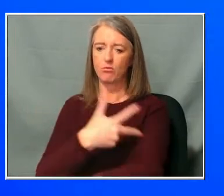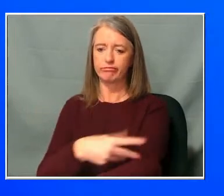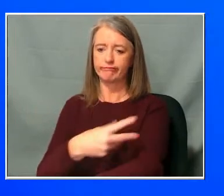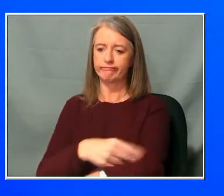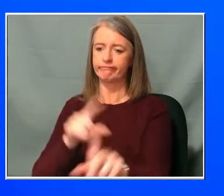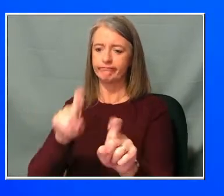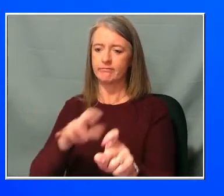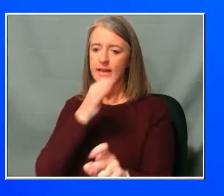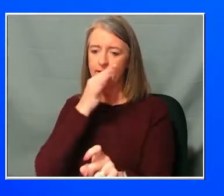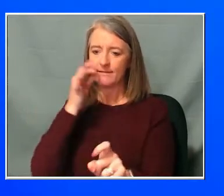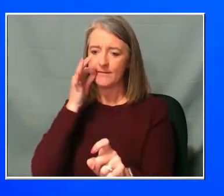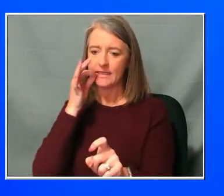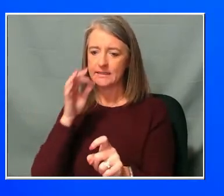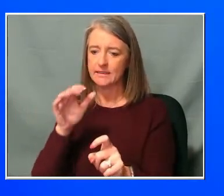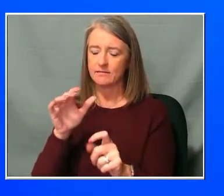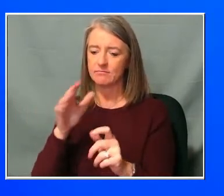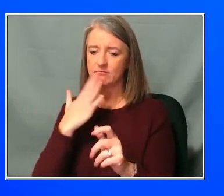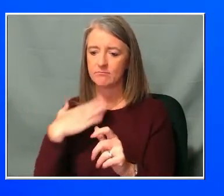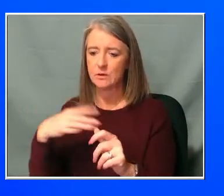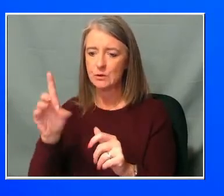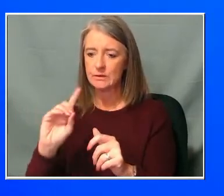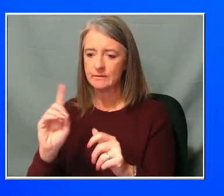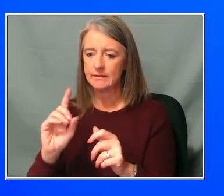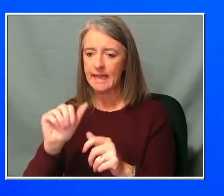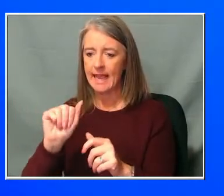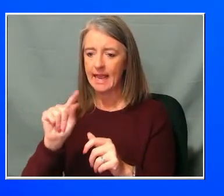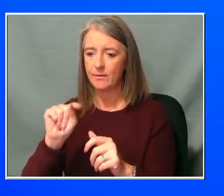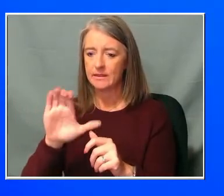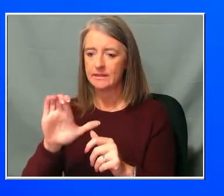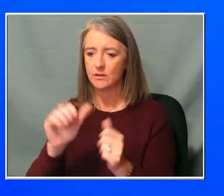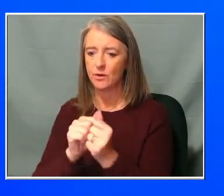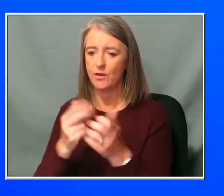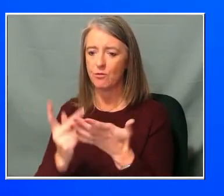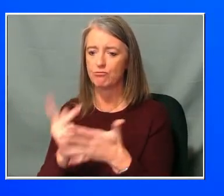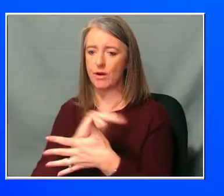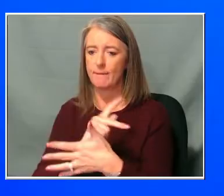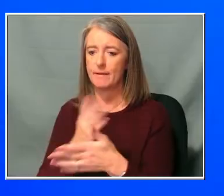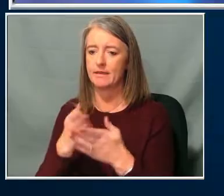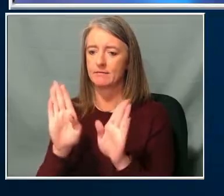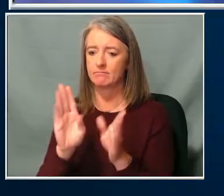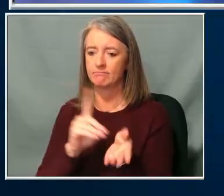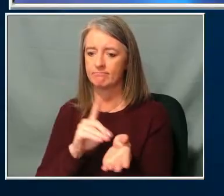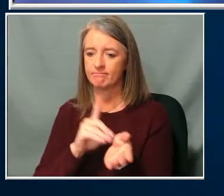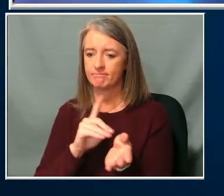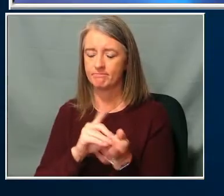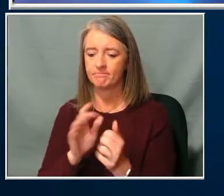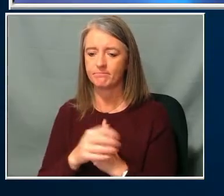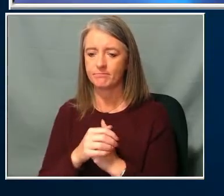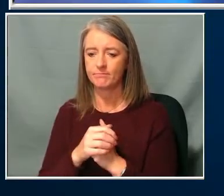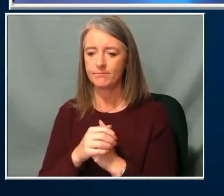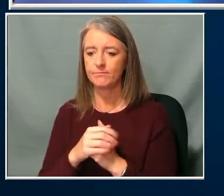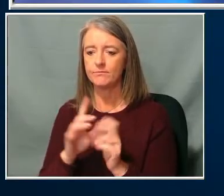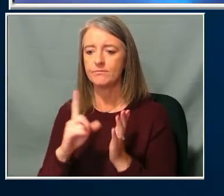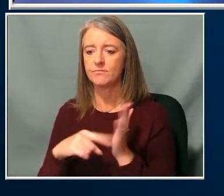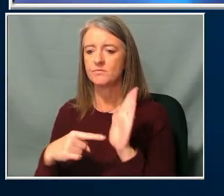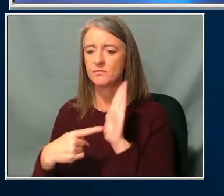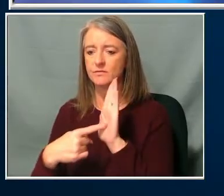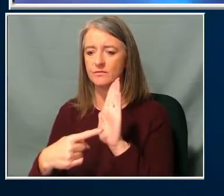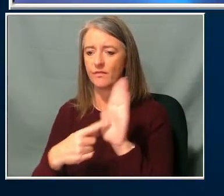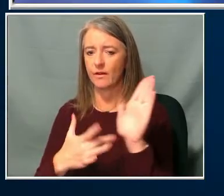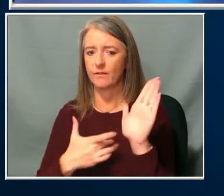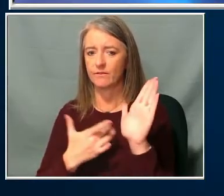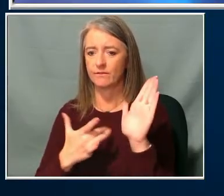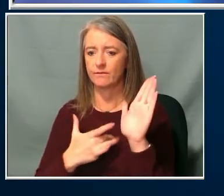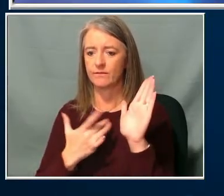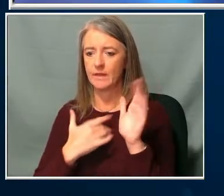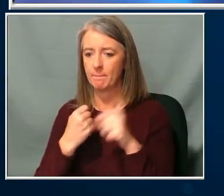fasting blood glucose and you can get an A1C with your primary care provider. Are there any symptoms you would feel to to